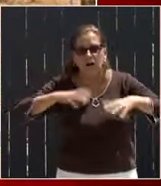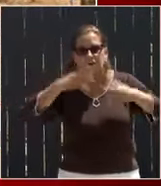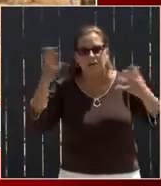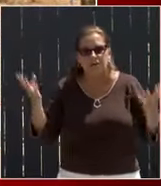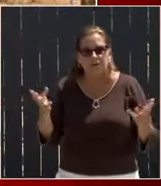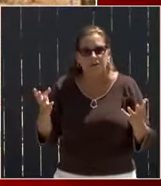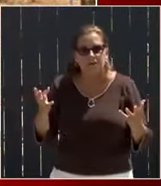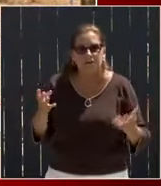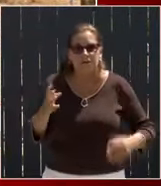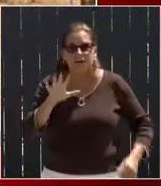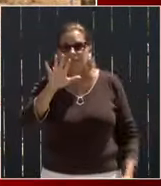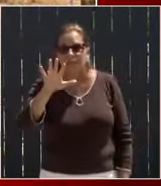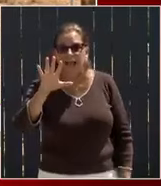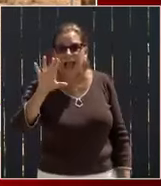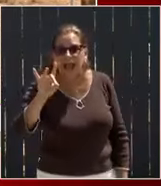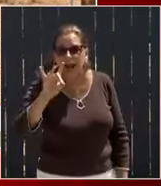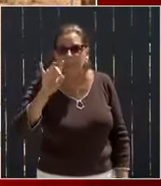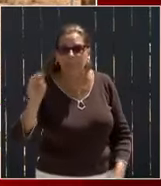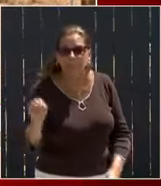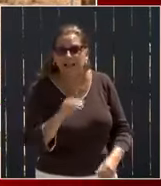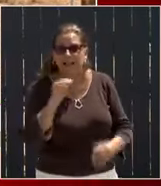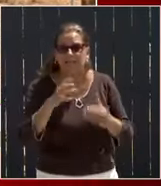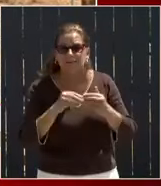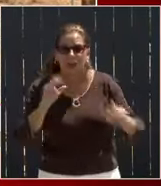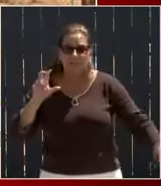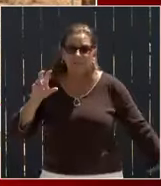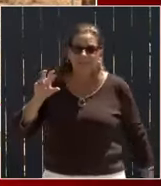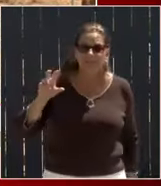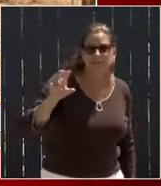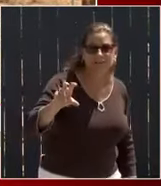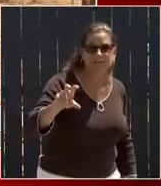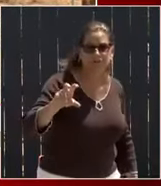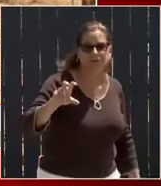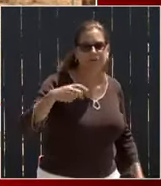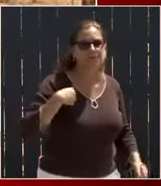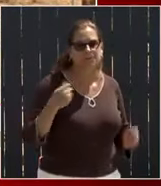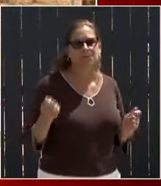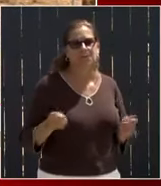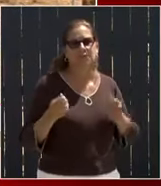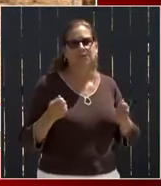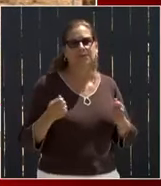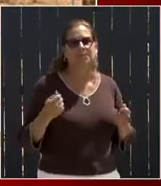$58 million. And it happens that we're celebrating at the time the council